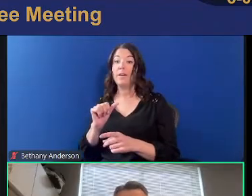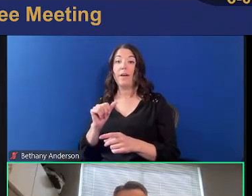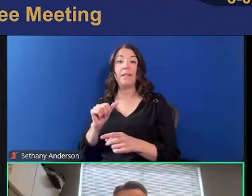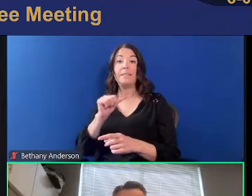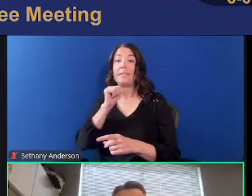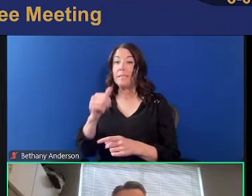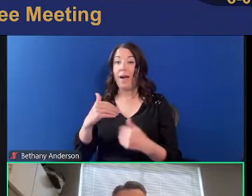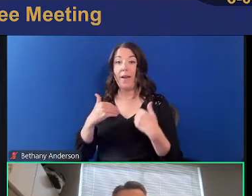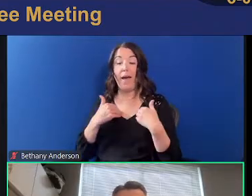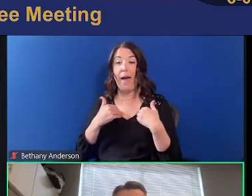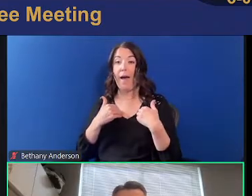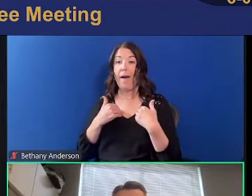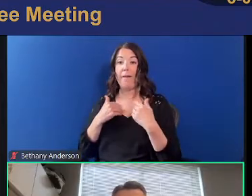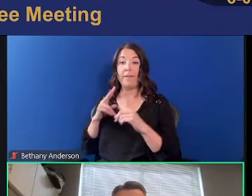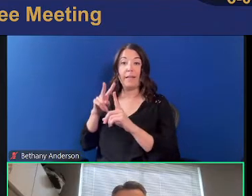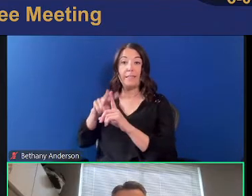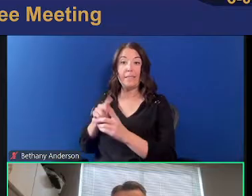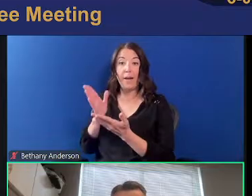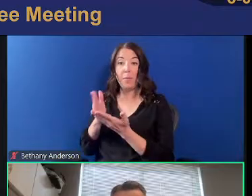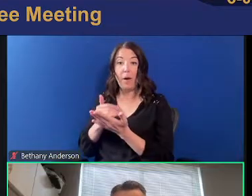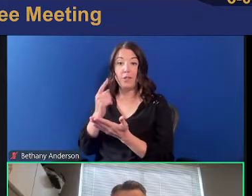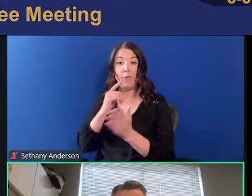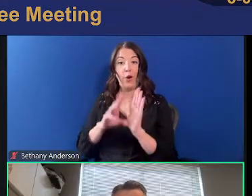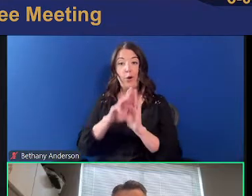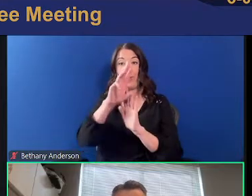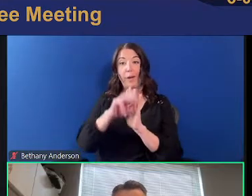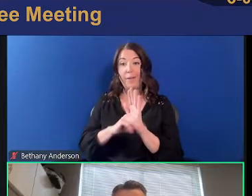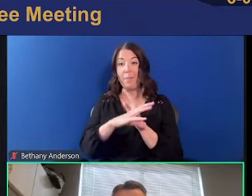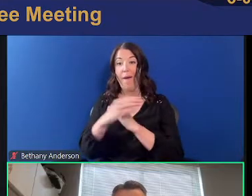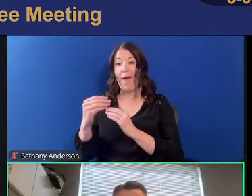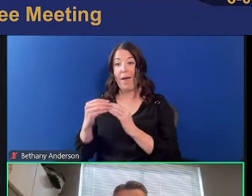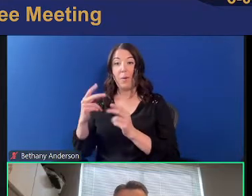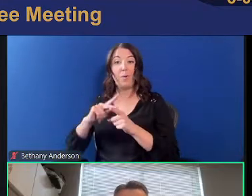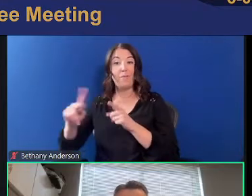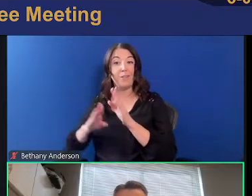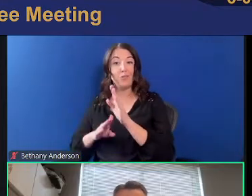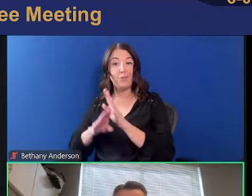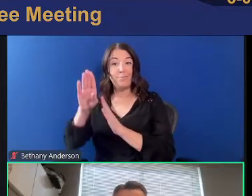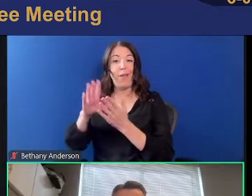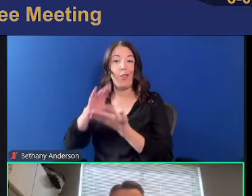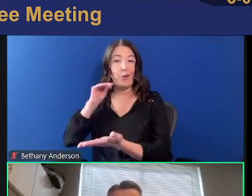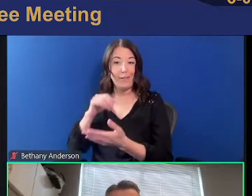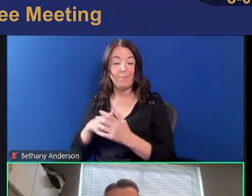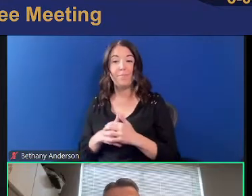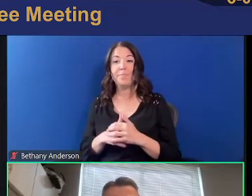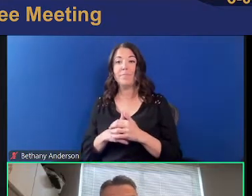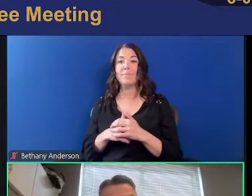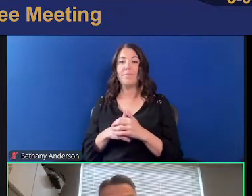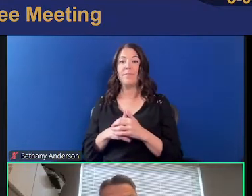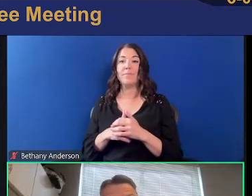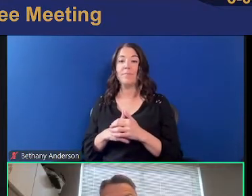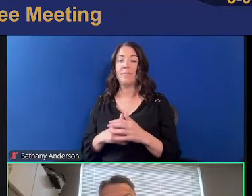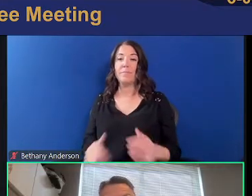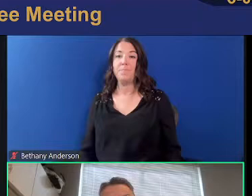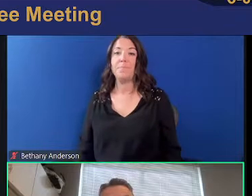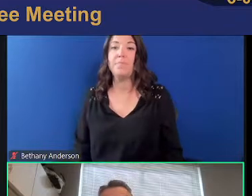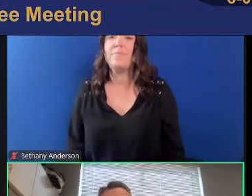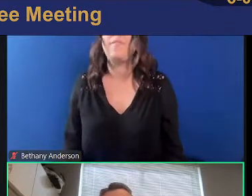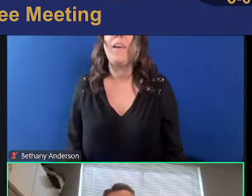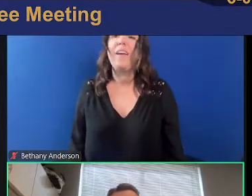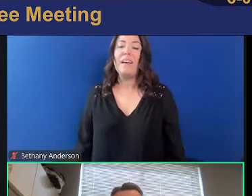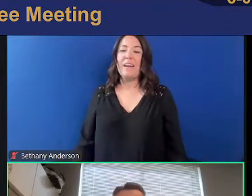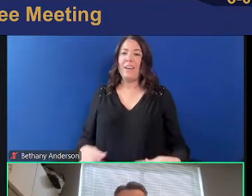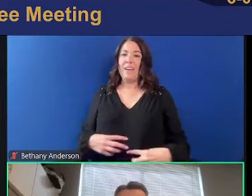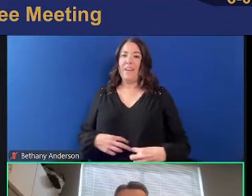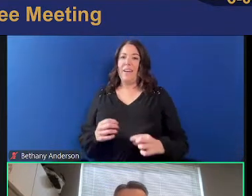dedicated budget to curriculum and professional learning. It would be very unlikely or uncommon to find a